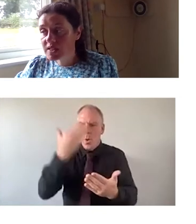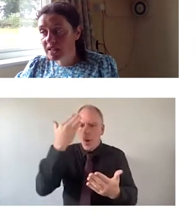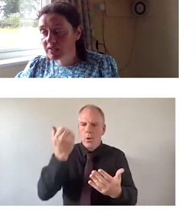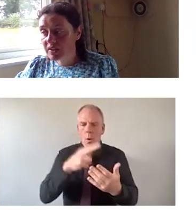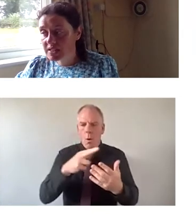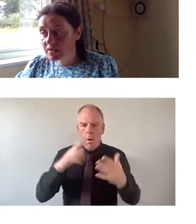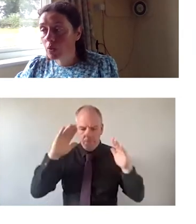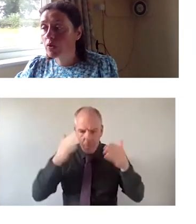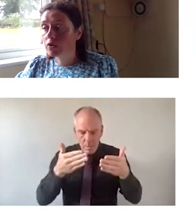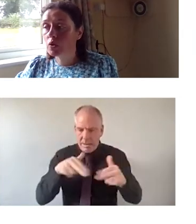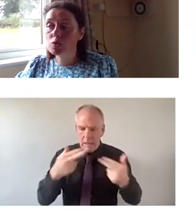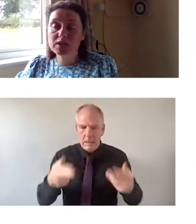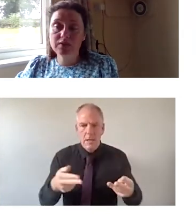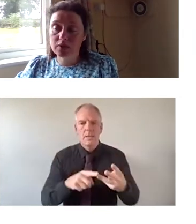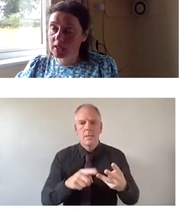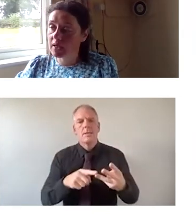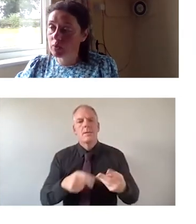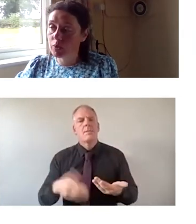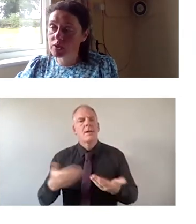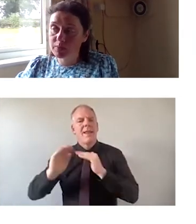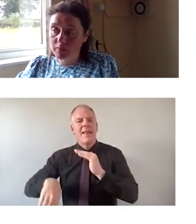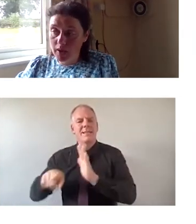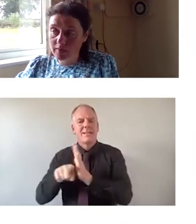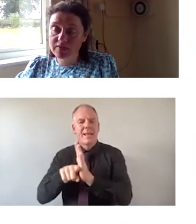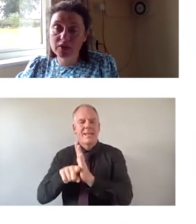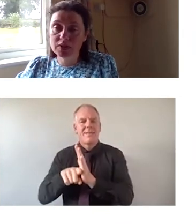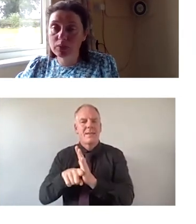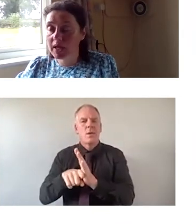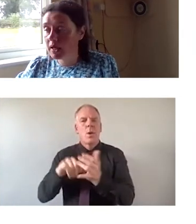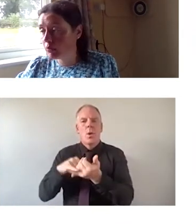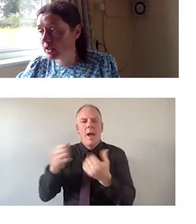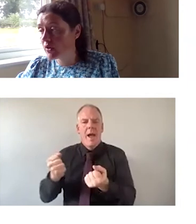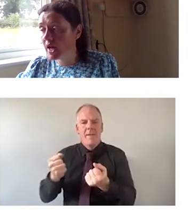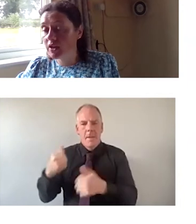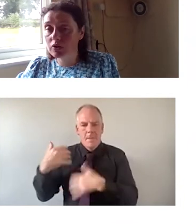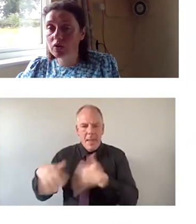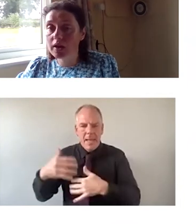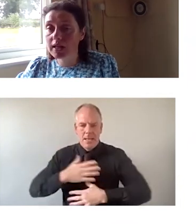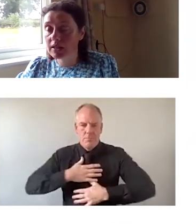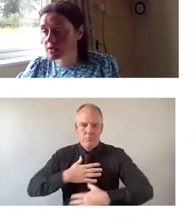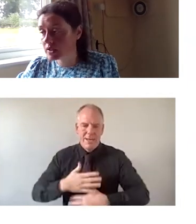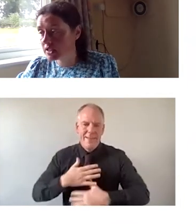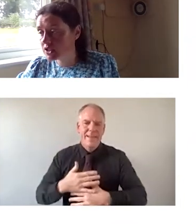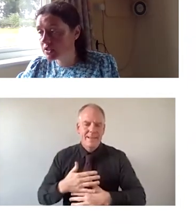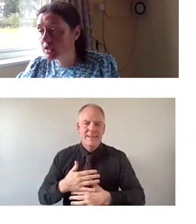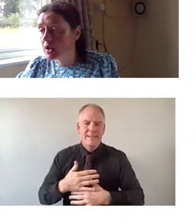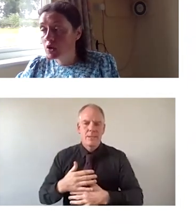the smallest negative effects were for those that had reported having difficulty with pain, breathing, or any other chronic illness or condition,